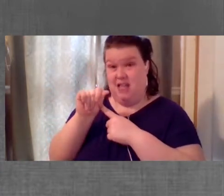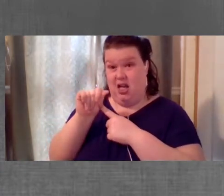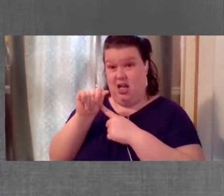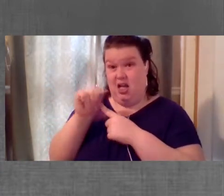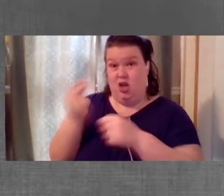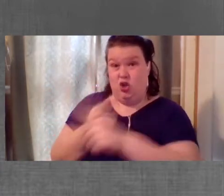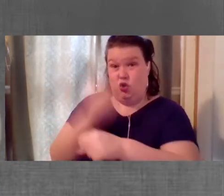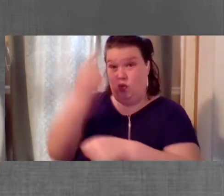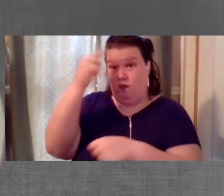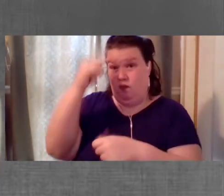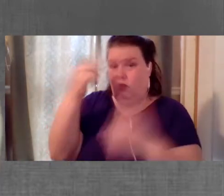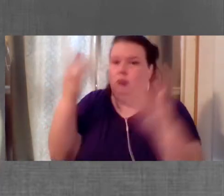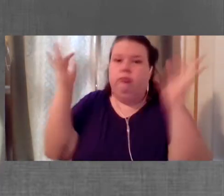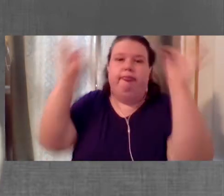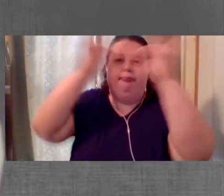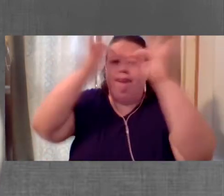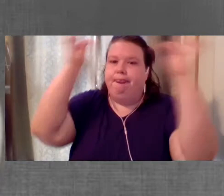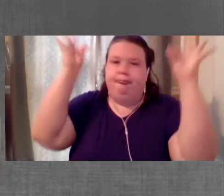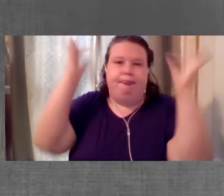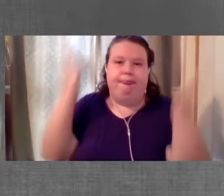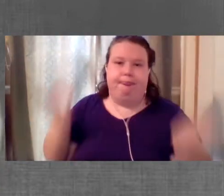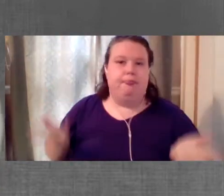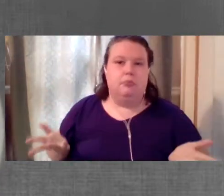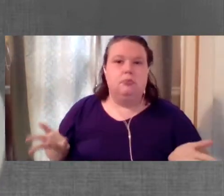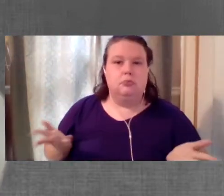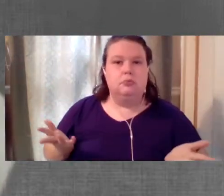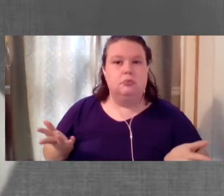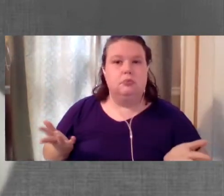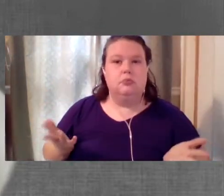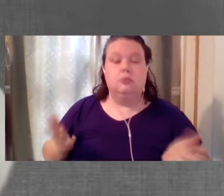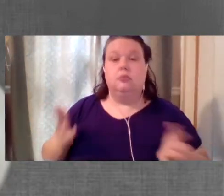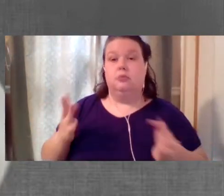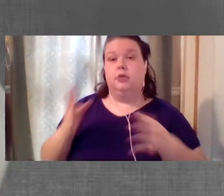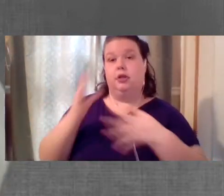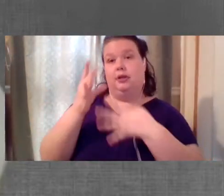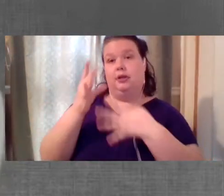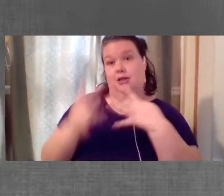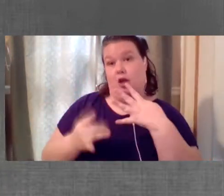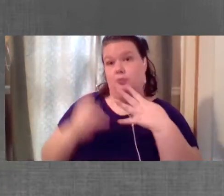absolutely to, you know, consider repurpose options in the future.